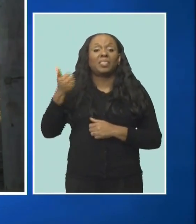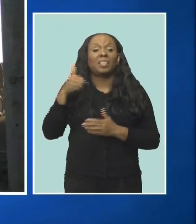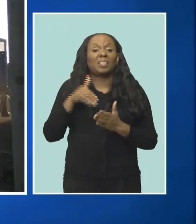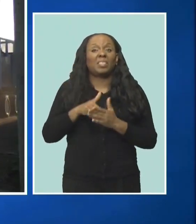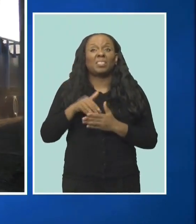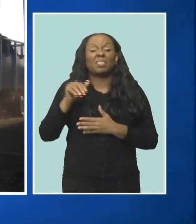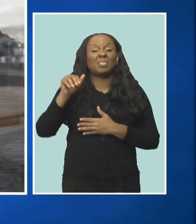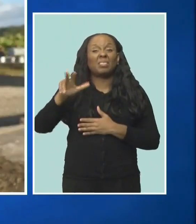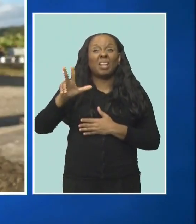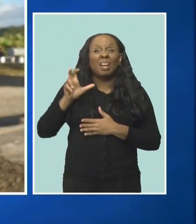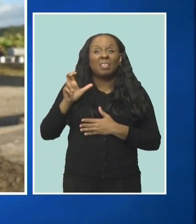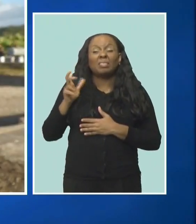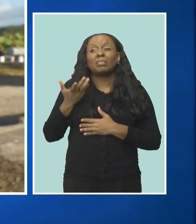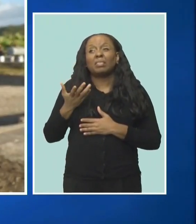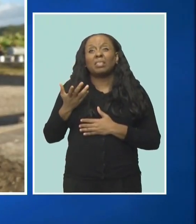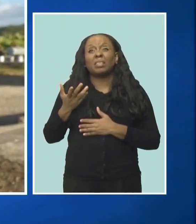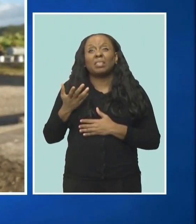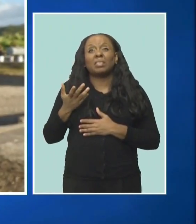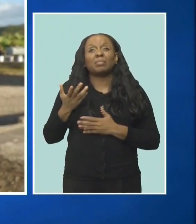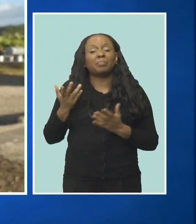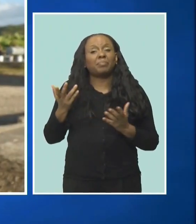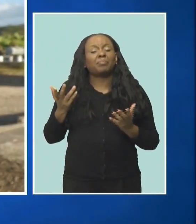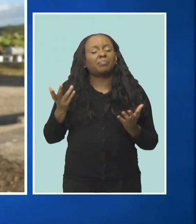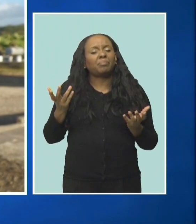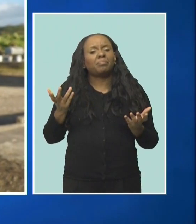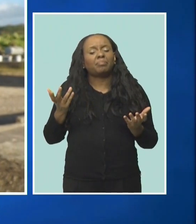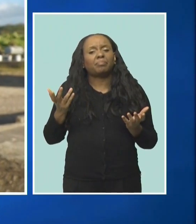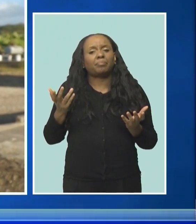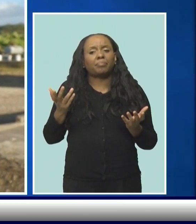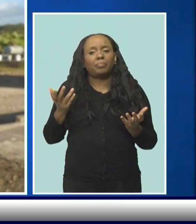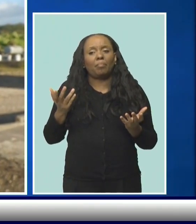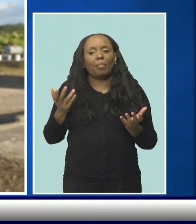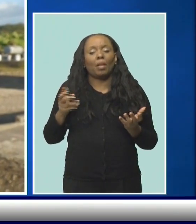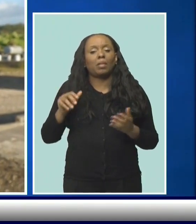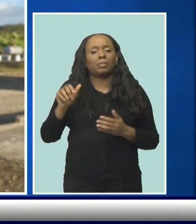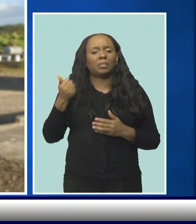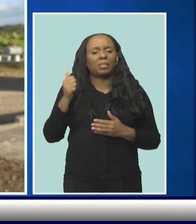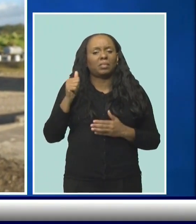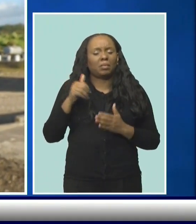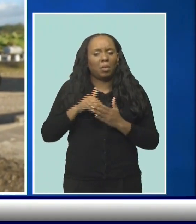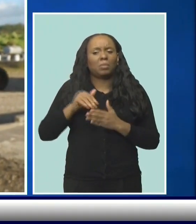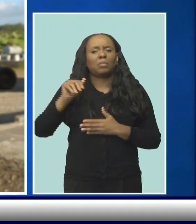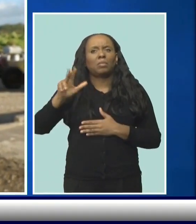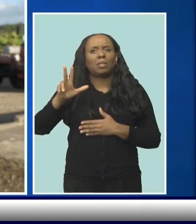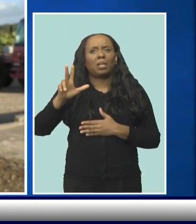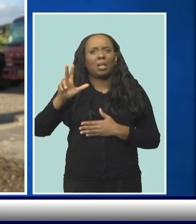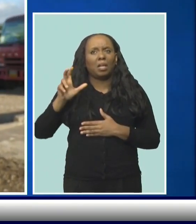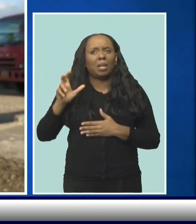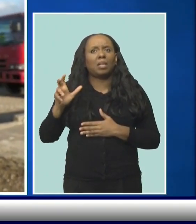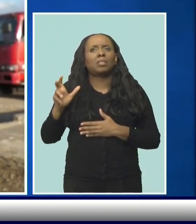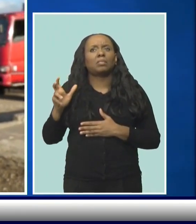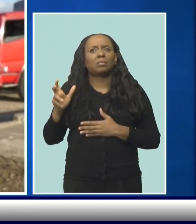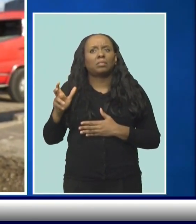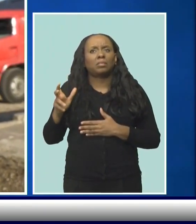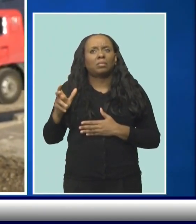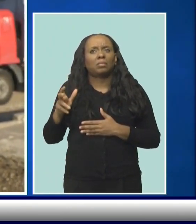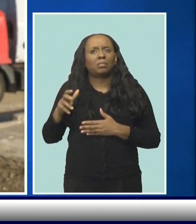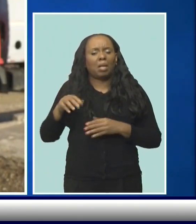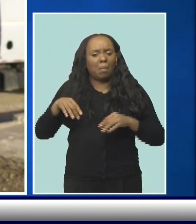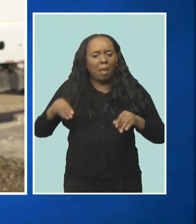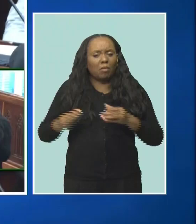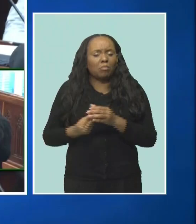10,300, and I believe if the crop goes well, I could do